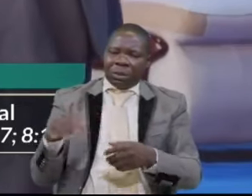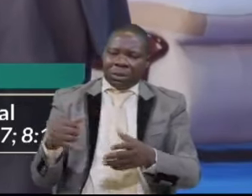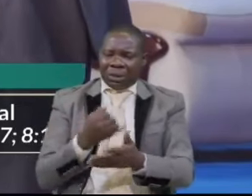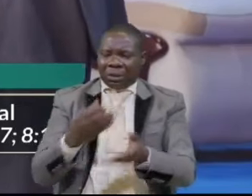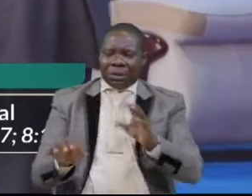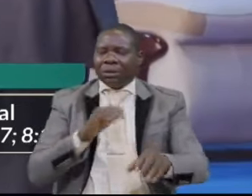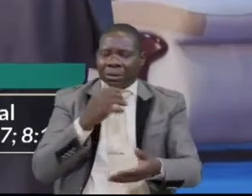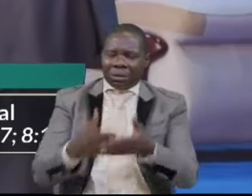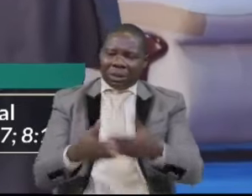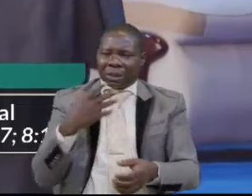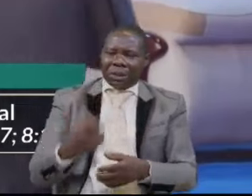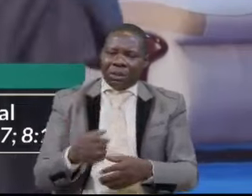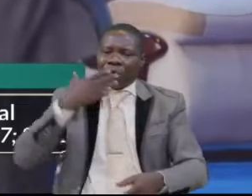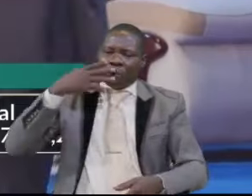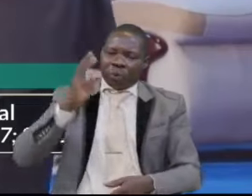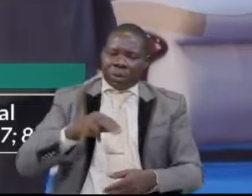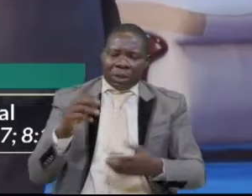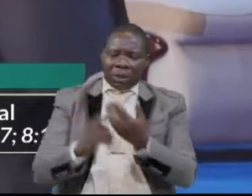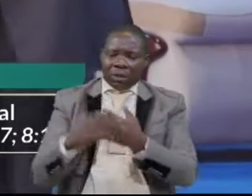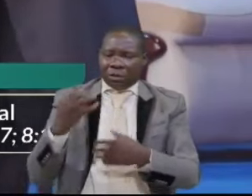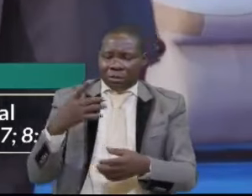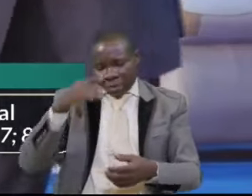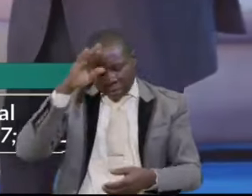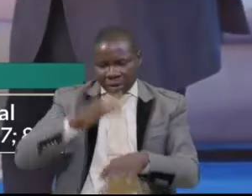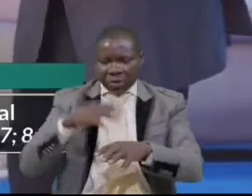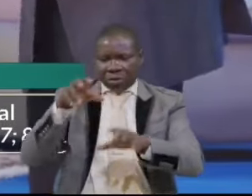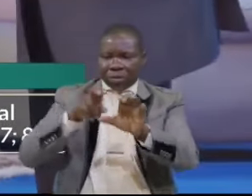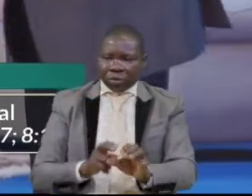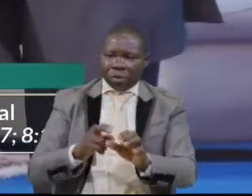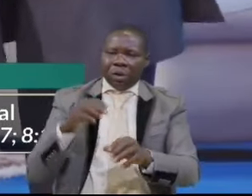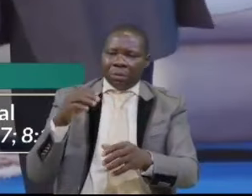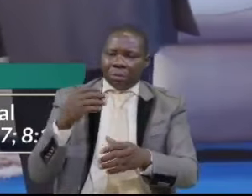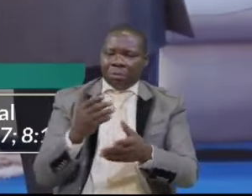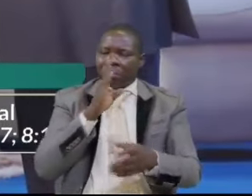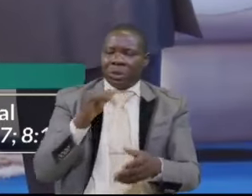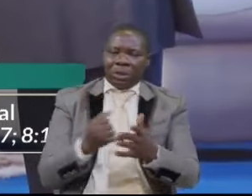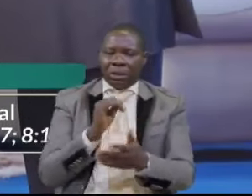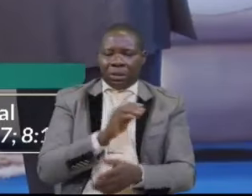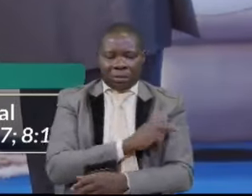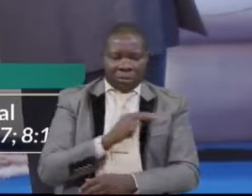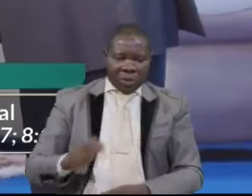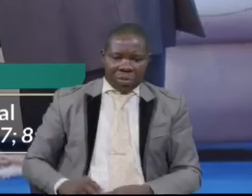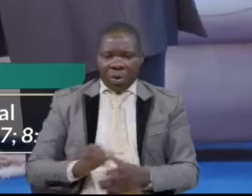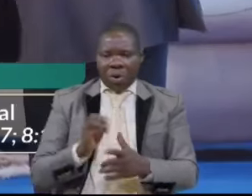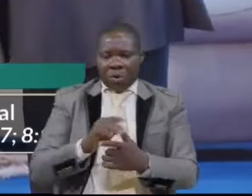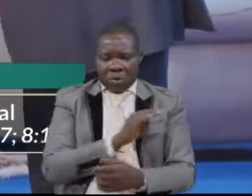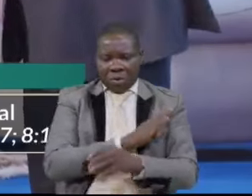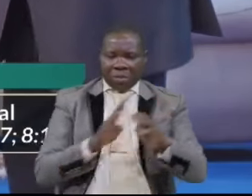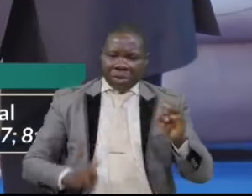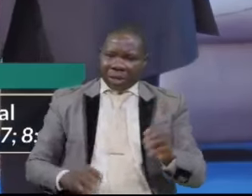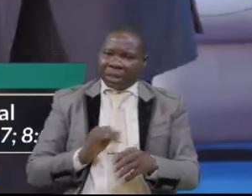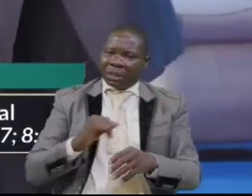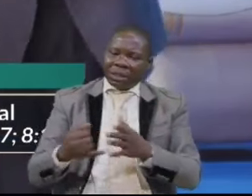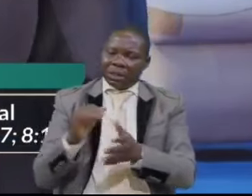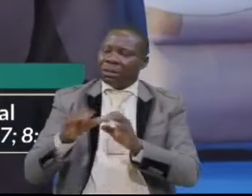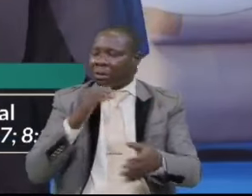of Nebuchadnezzar or Belshazzar. It doesn't matter who I see running things and running the